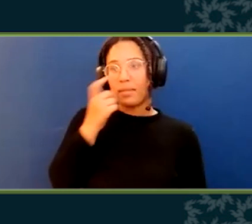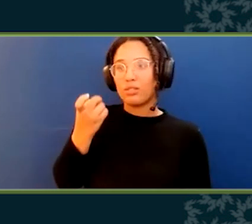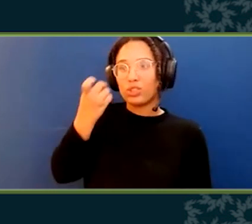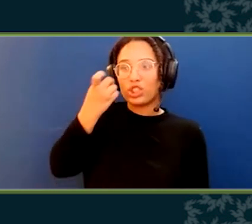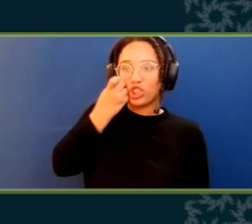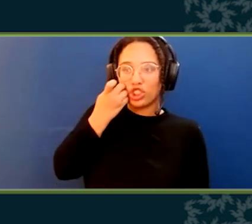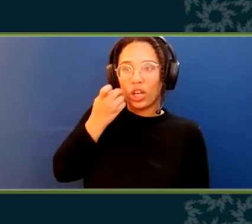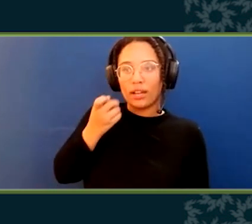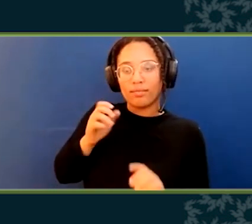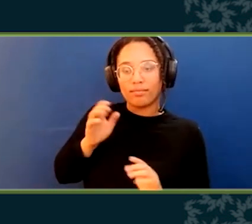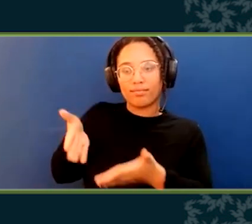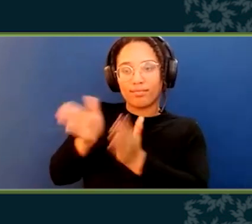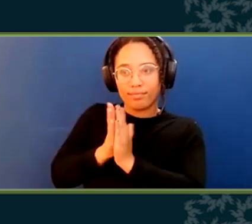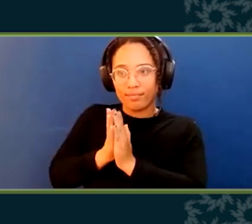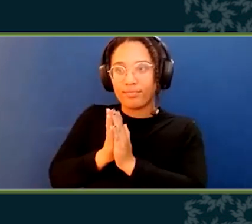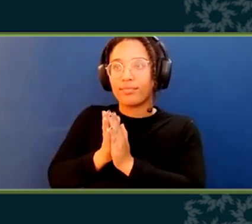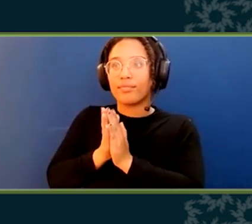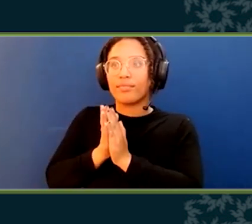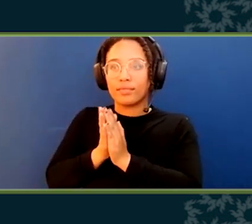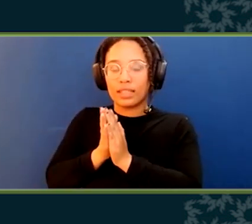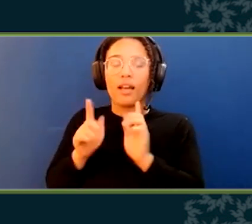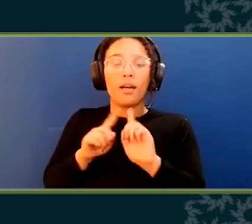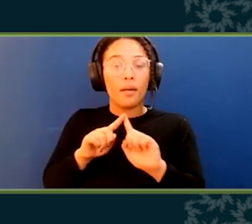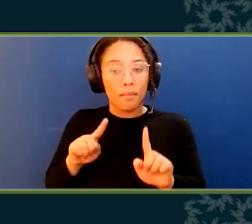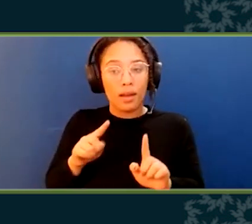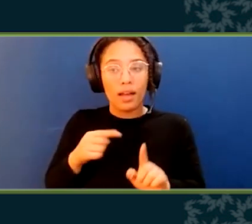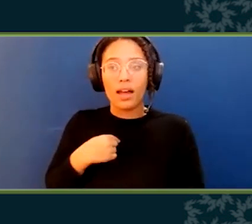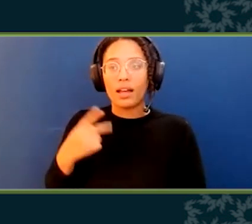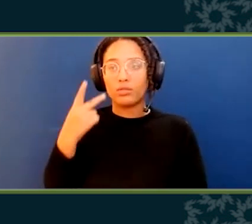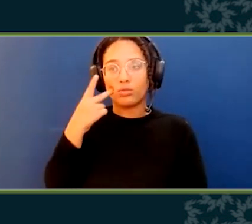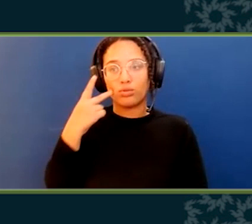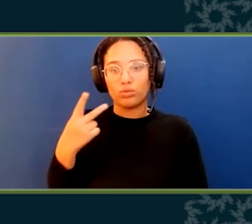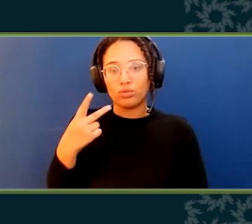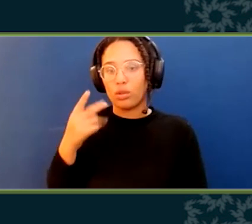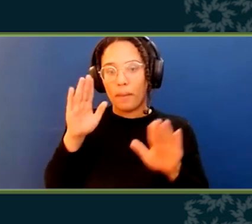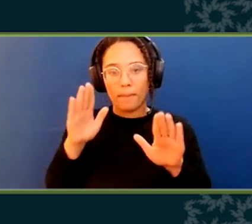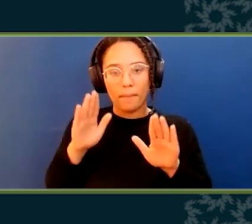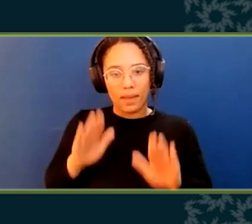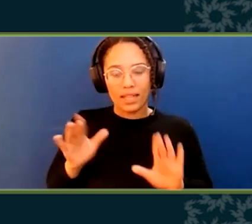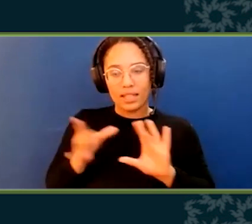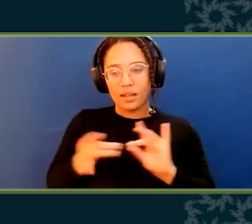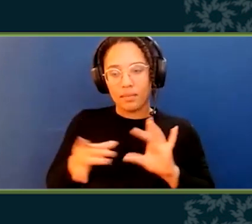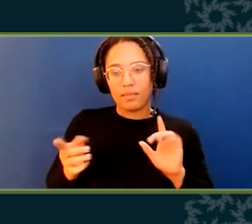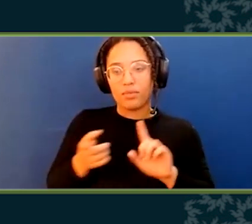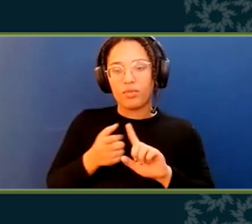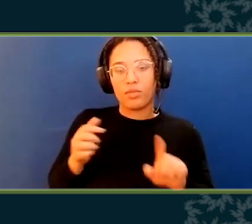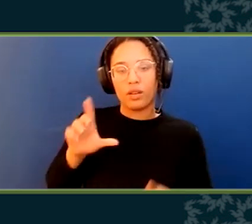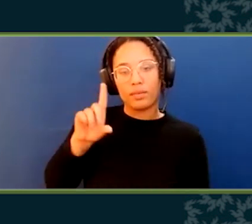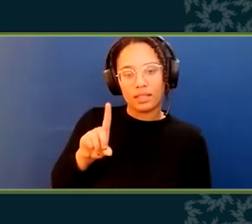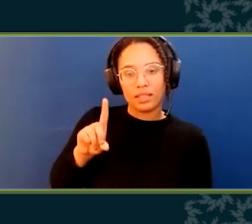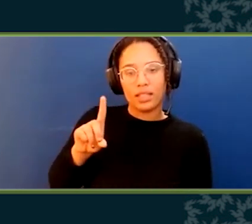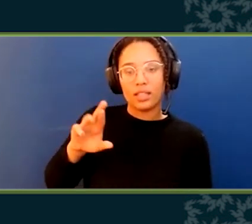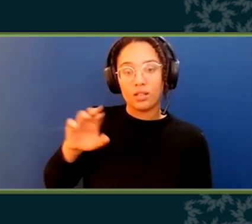did see an awesome DM from D. Reed, who said that Minal's